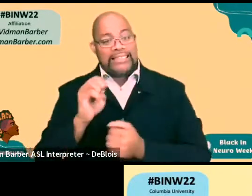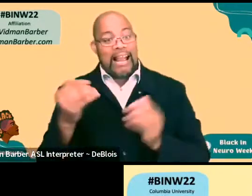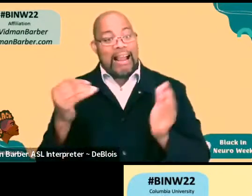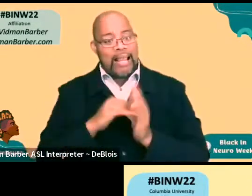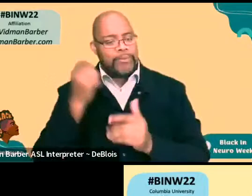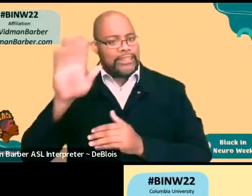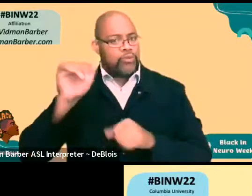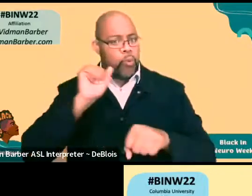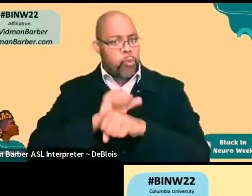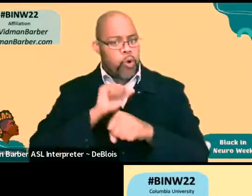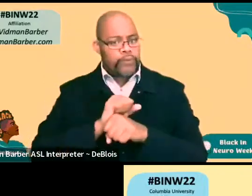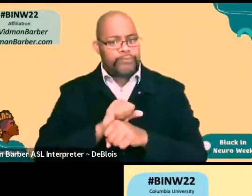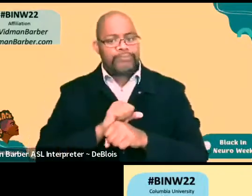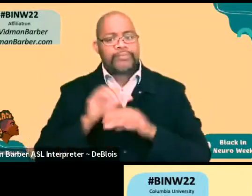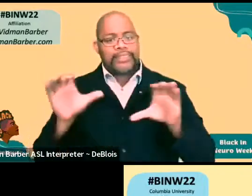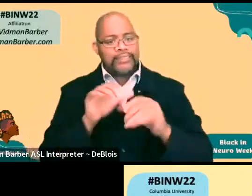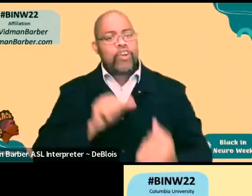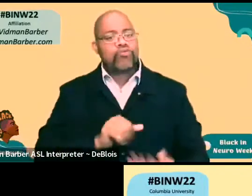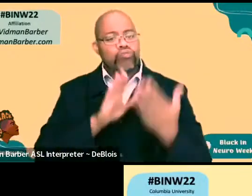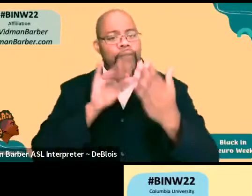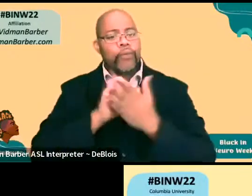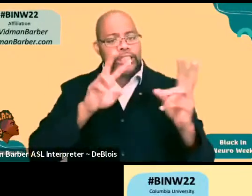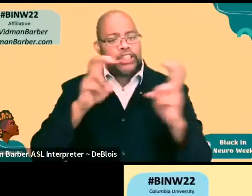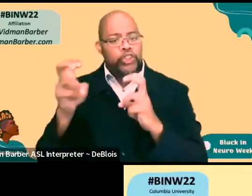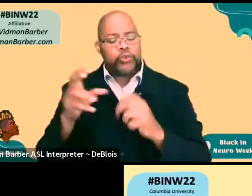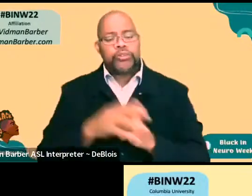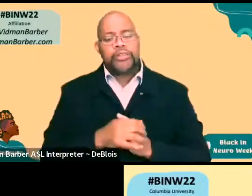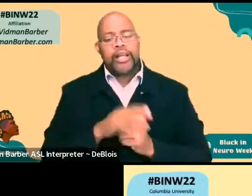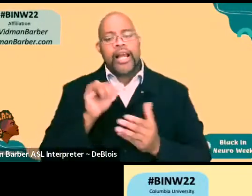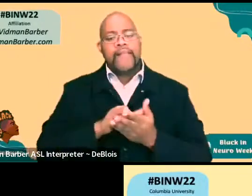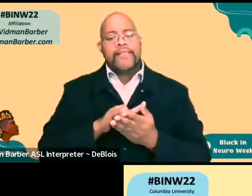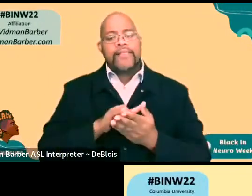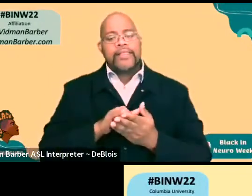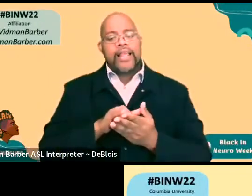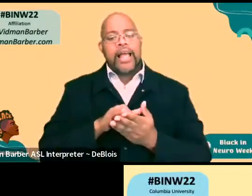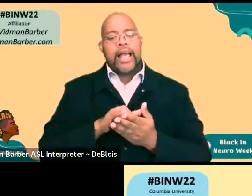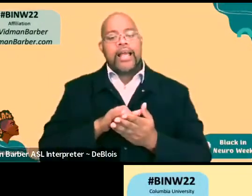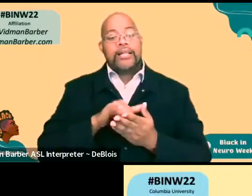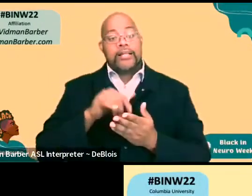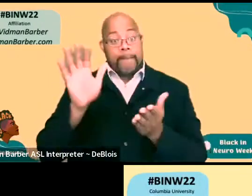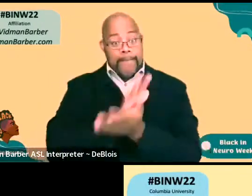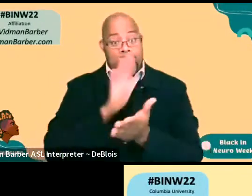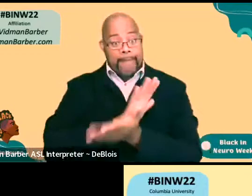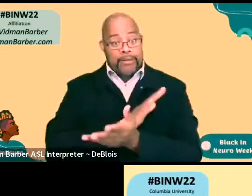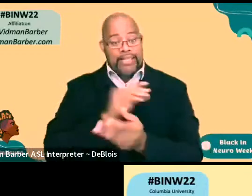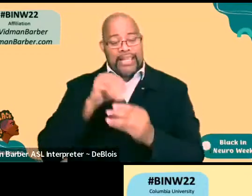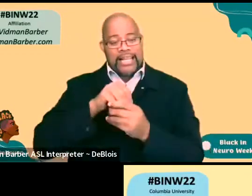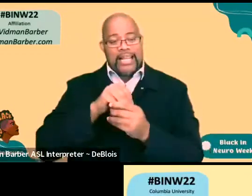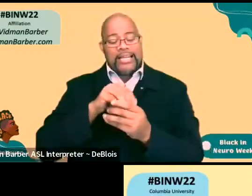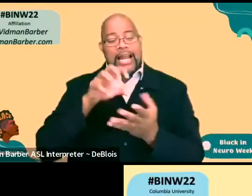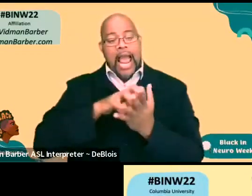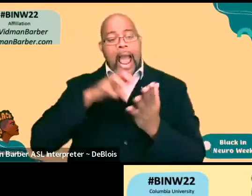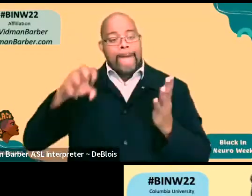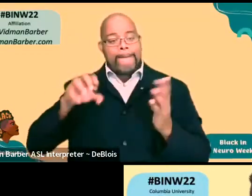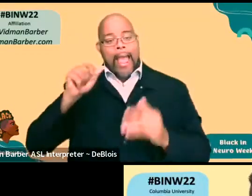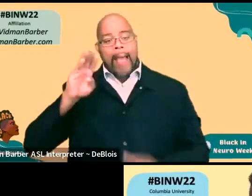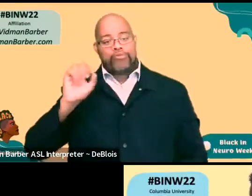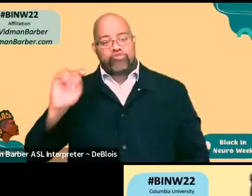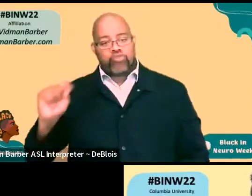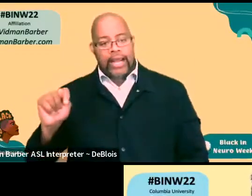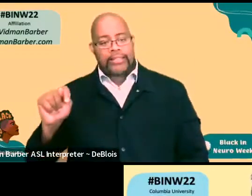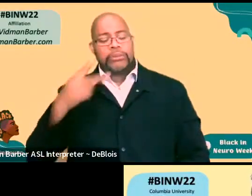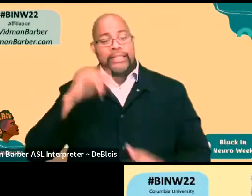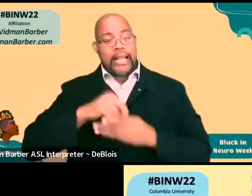his work actively addresses those issues, and the premise of the papers, even within the abstract, is we've seen in the past